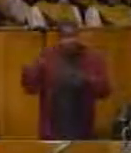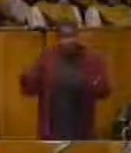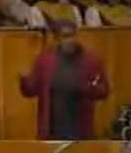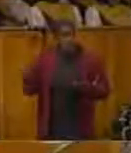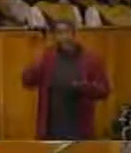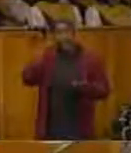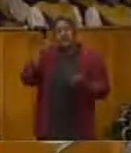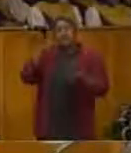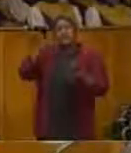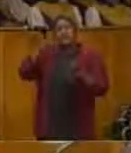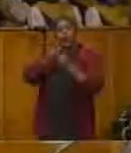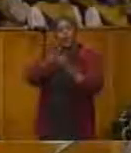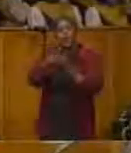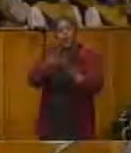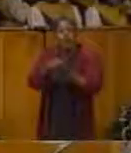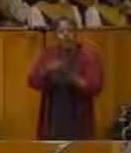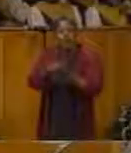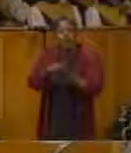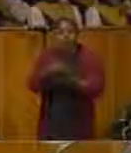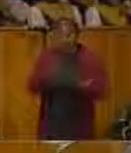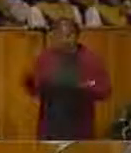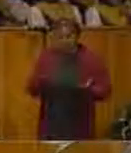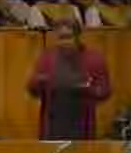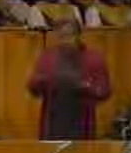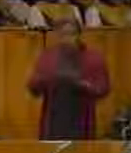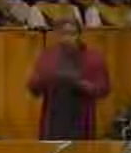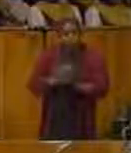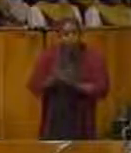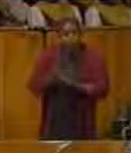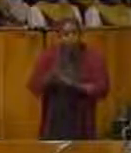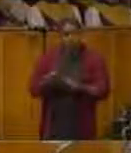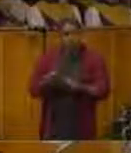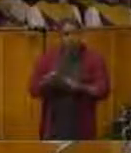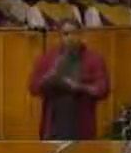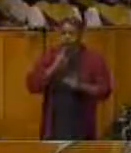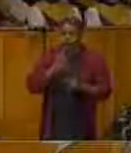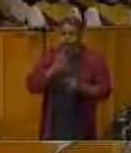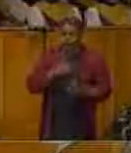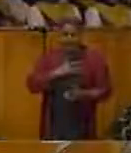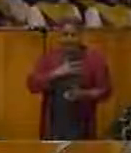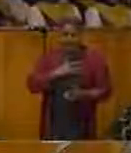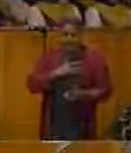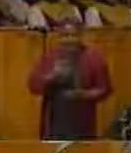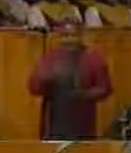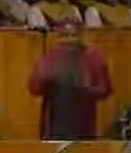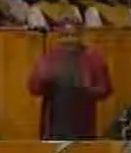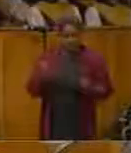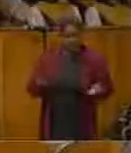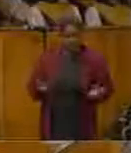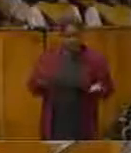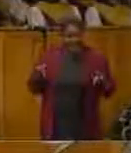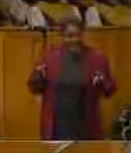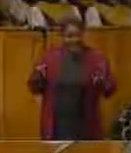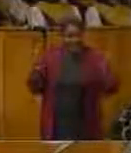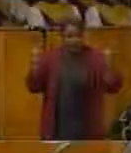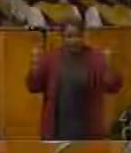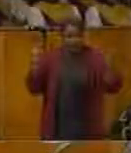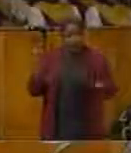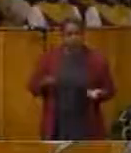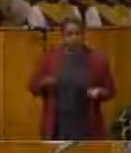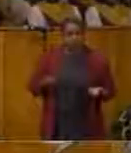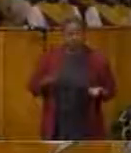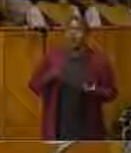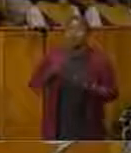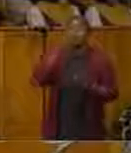money on holy ground is a sensitive subject. Because unfortunately,